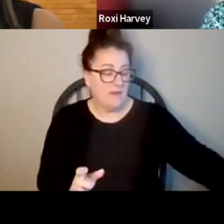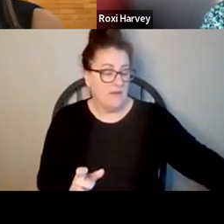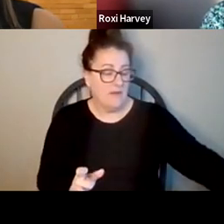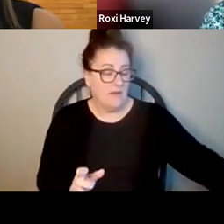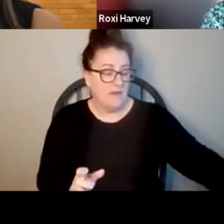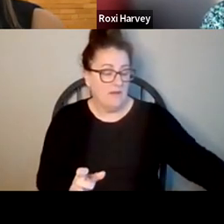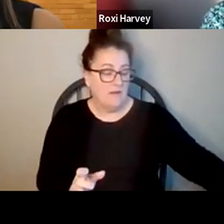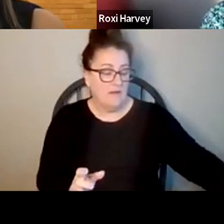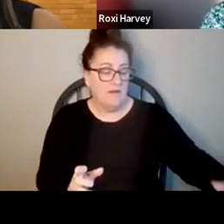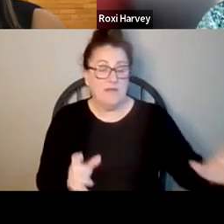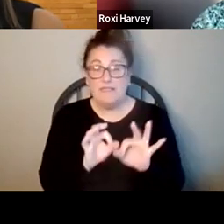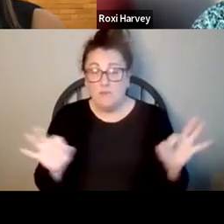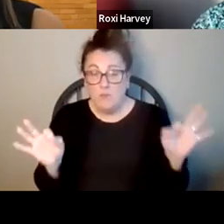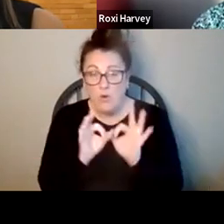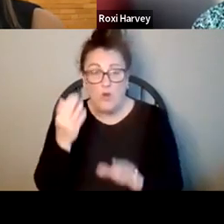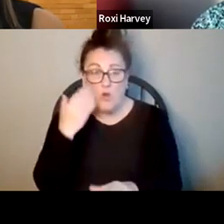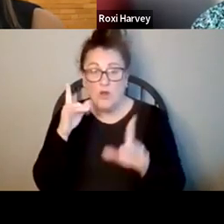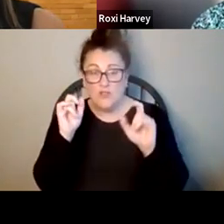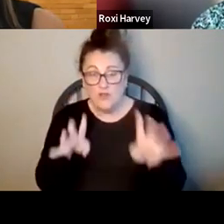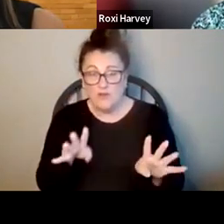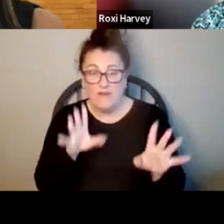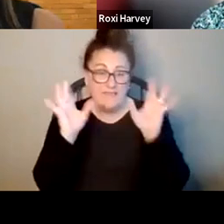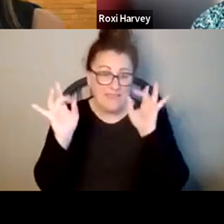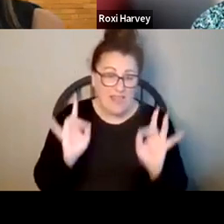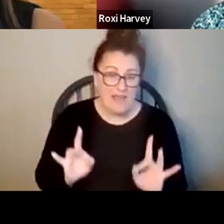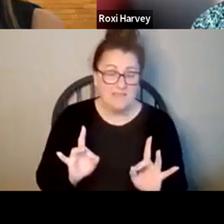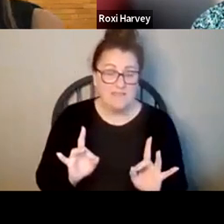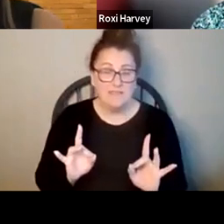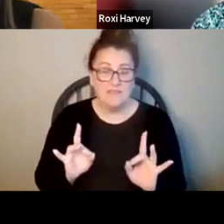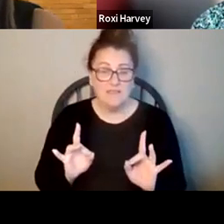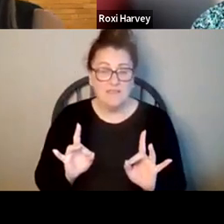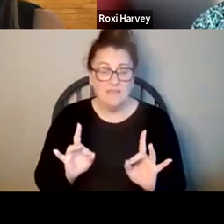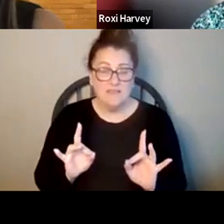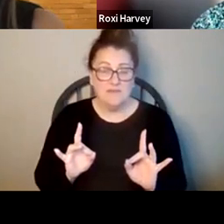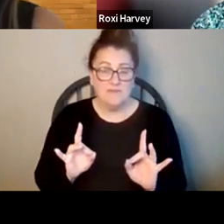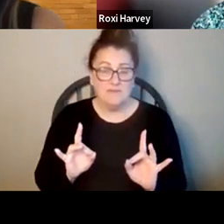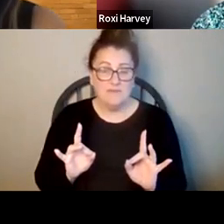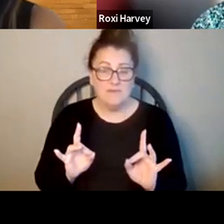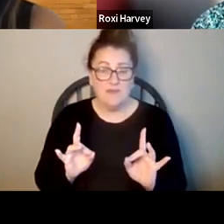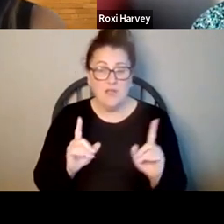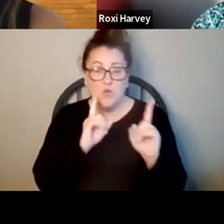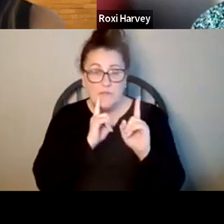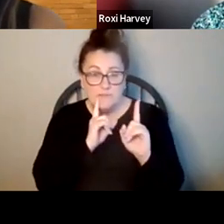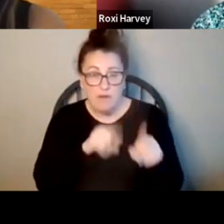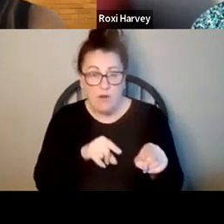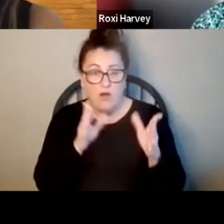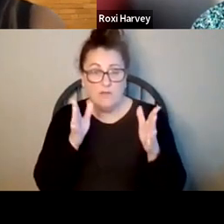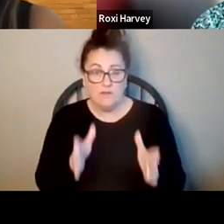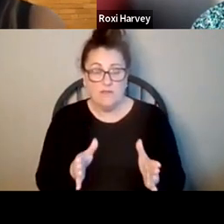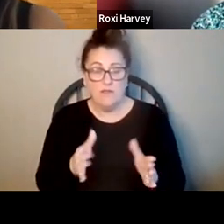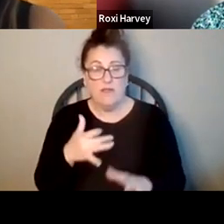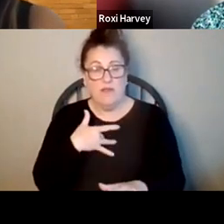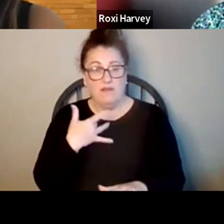said, I think it's important to note that surveys are self-selecting, which is true, that the respondents who